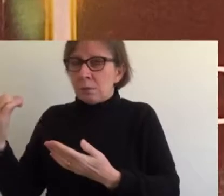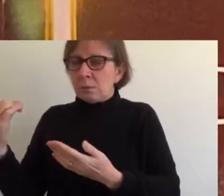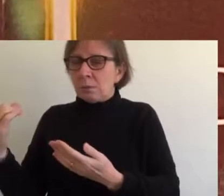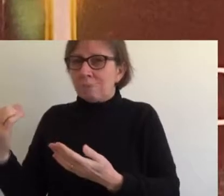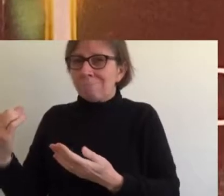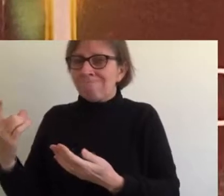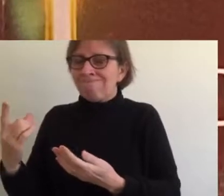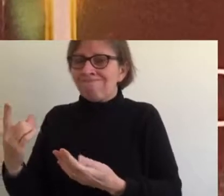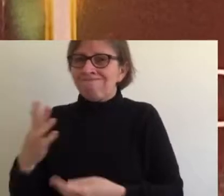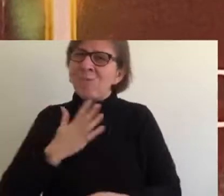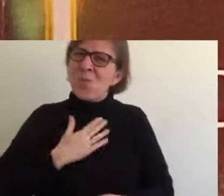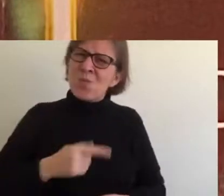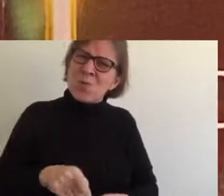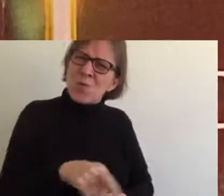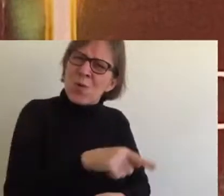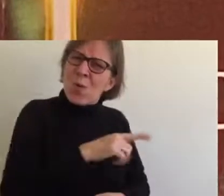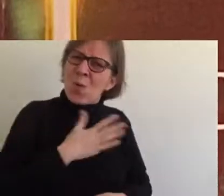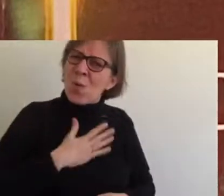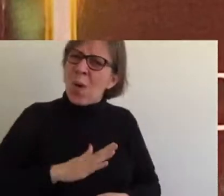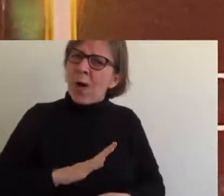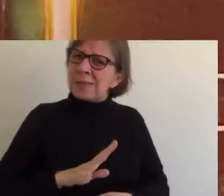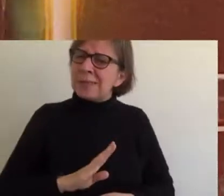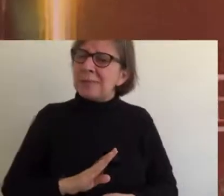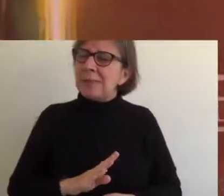and rest in God's love.